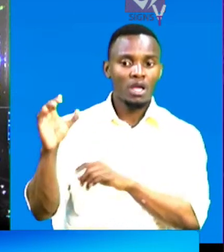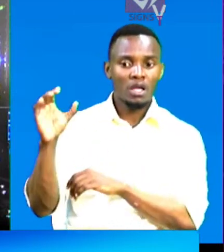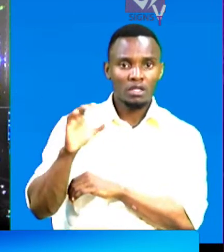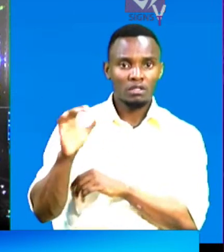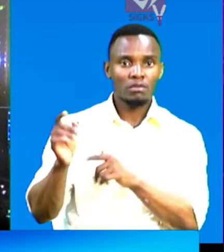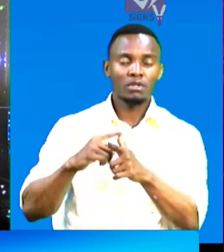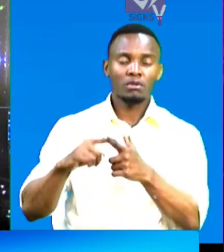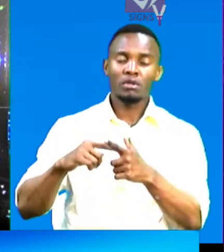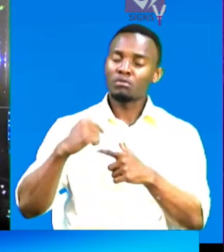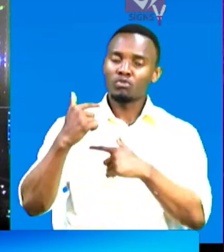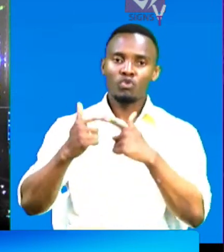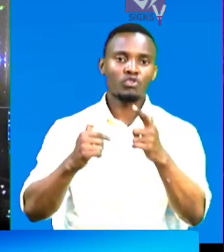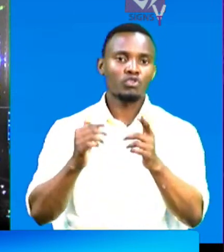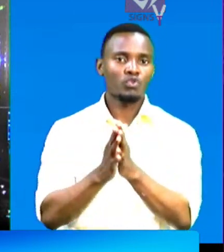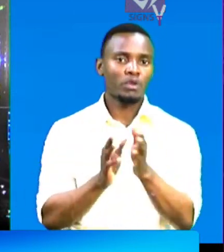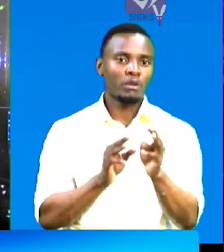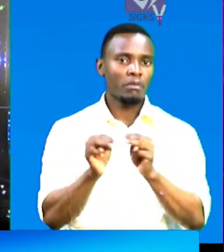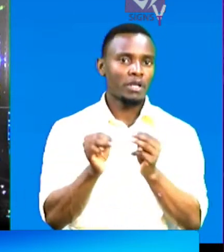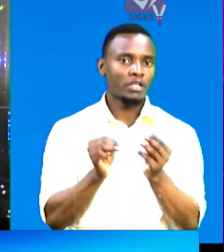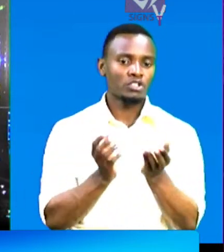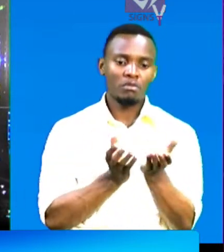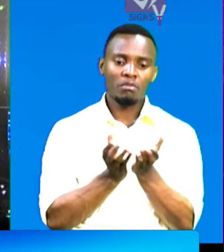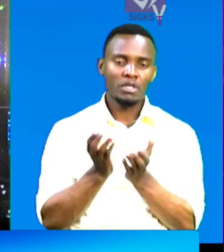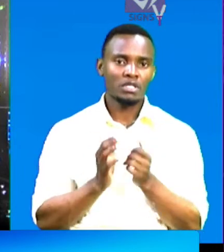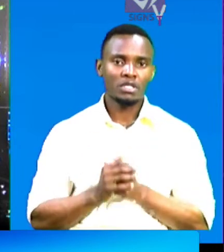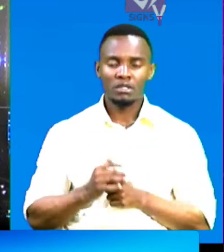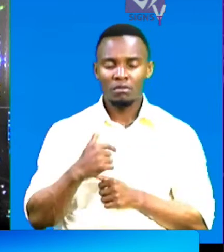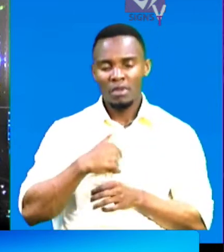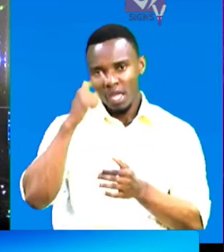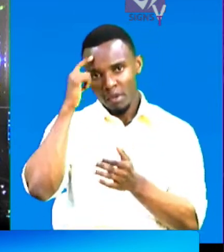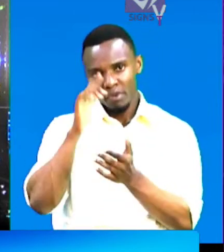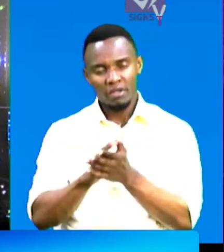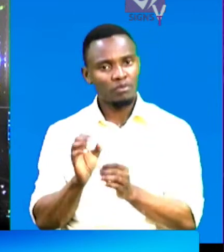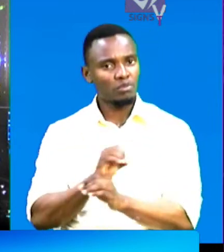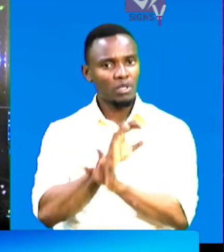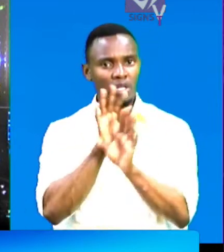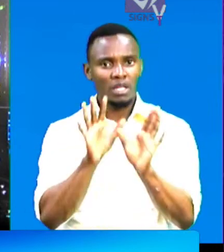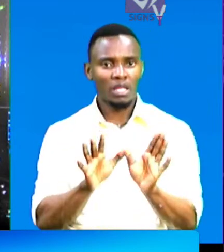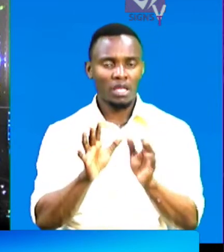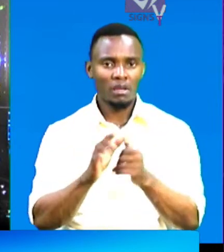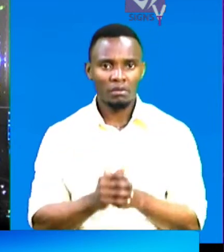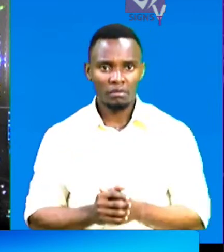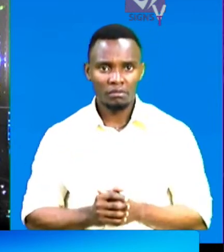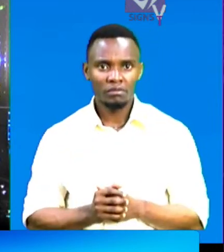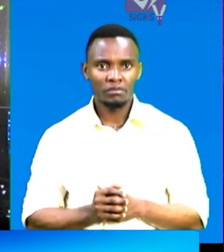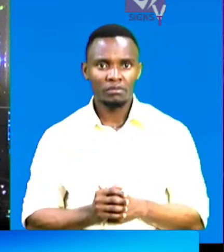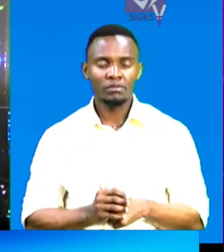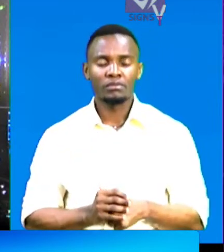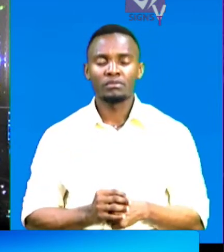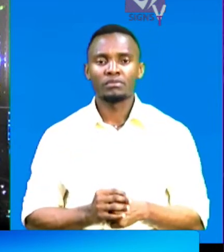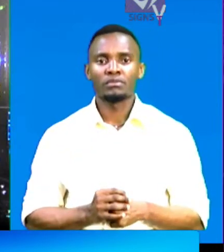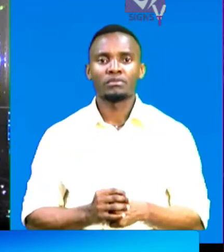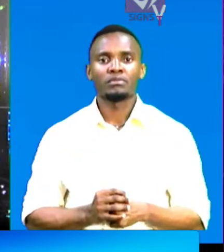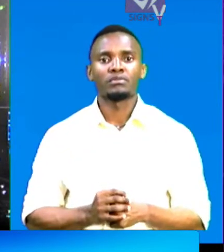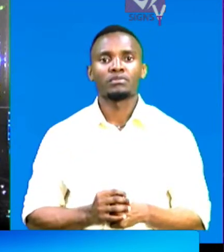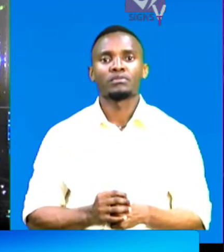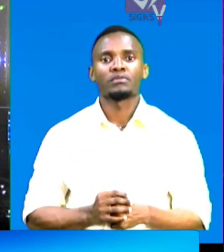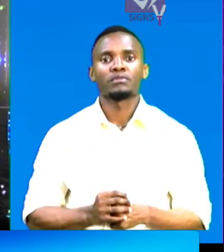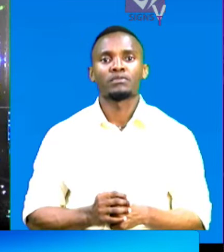run your business. I think that's self-explanatory. I will not repeat